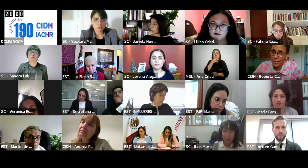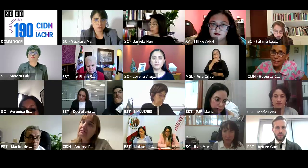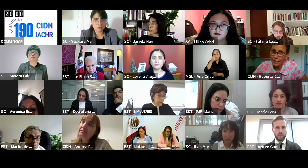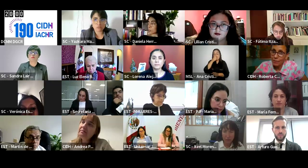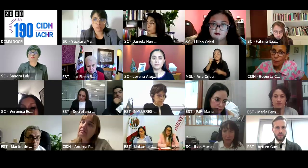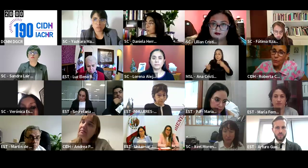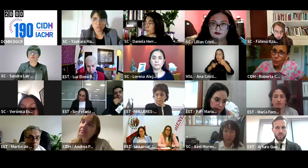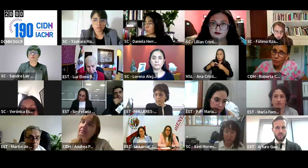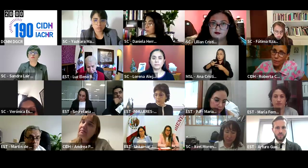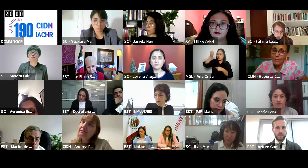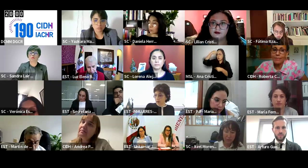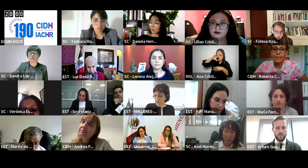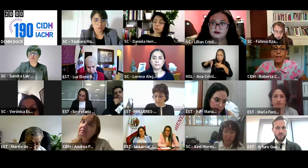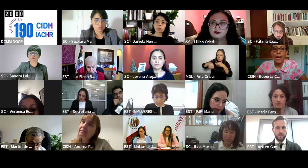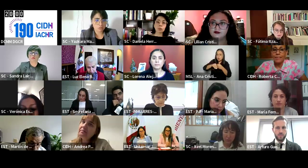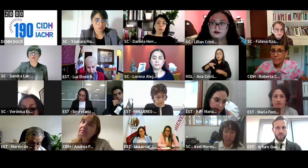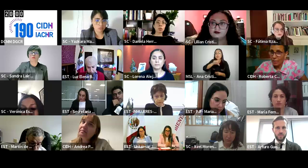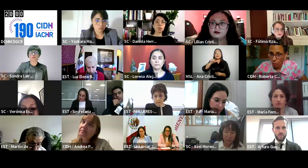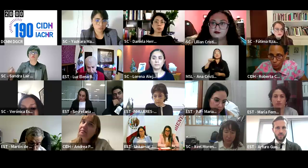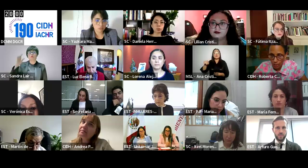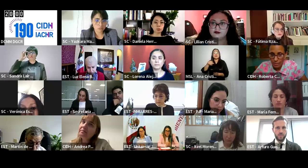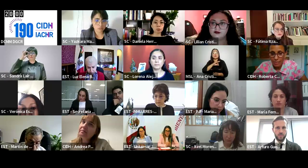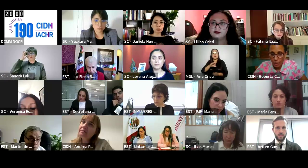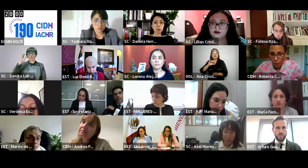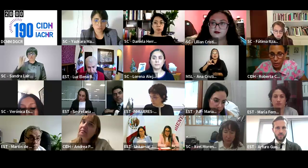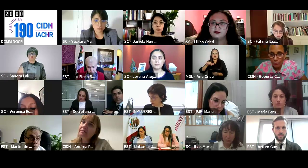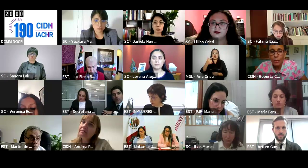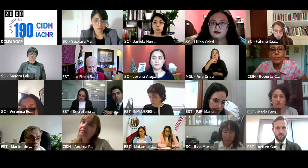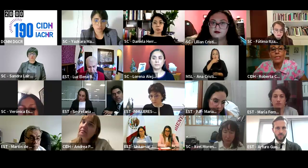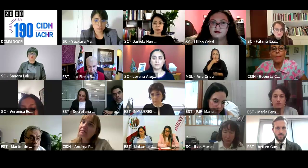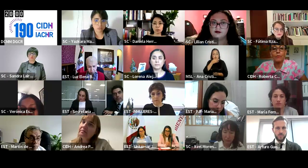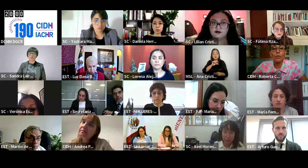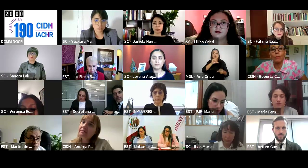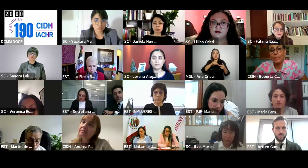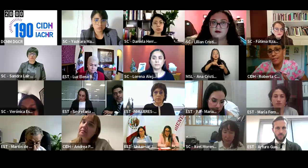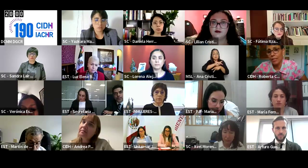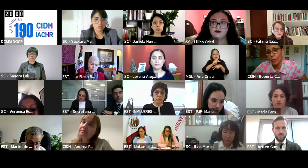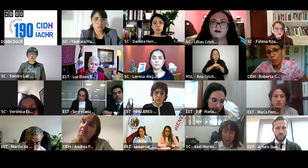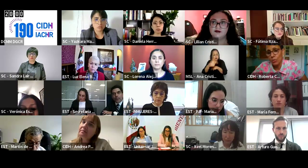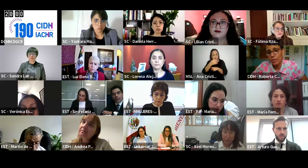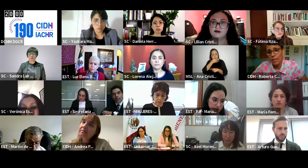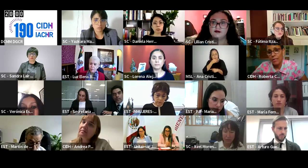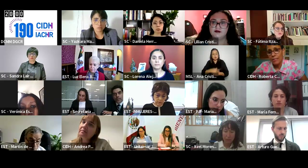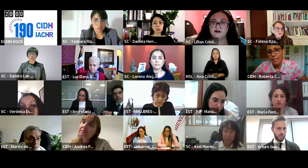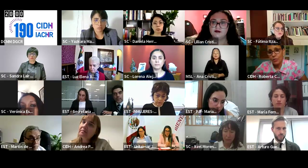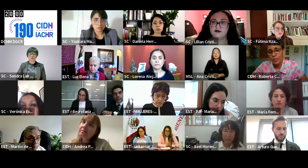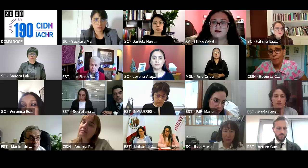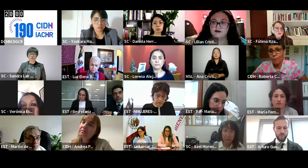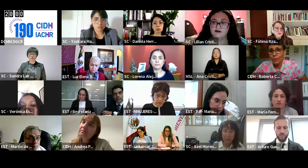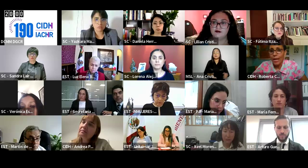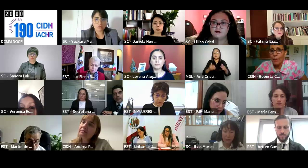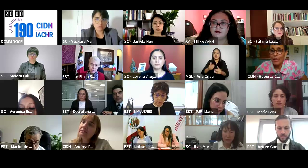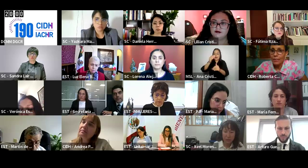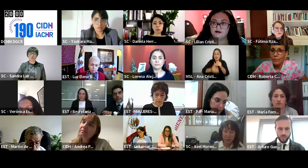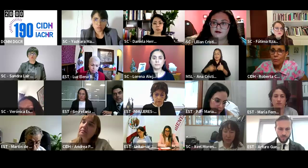to civil society with 12 minutes. And the state also has equal time of 12 minutes, and then we close the